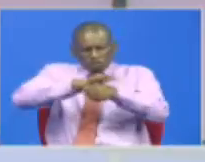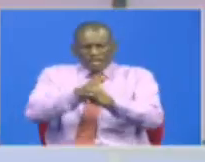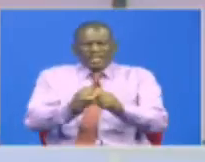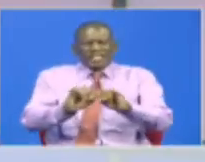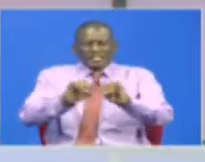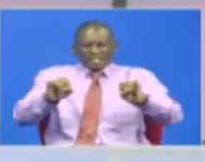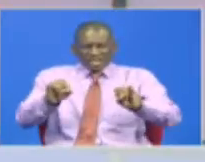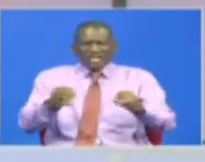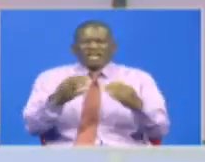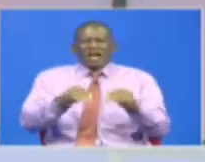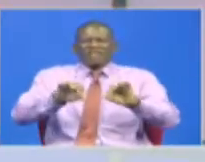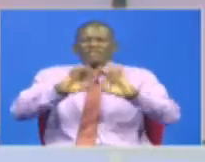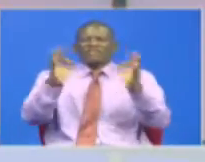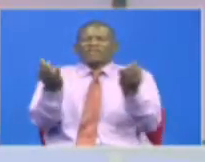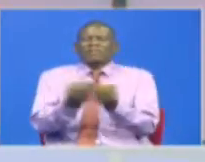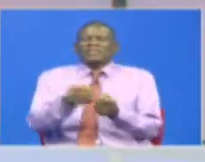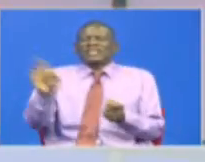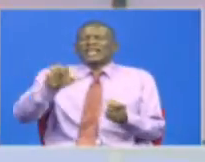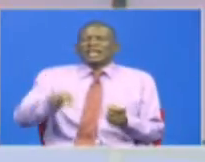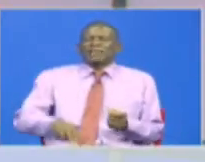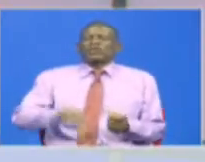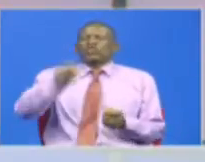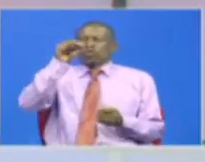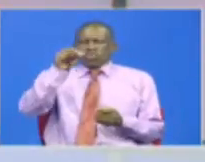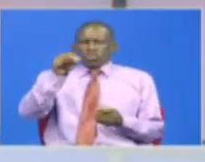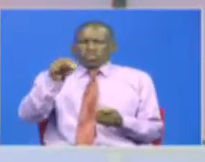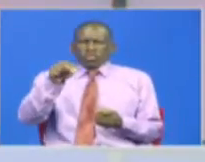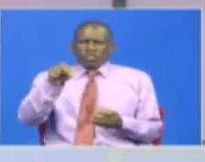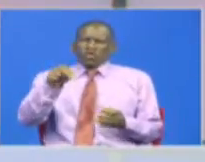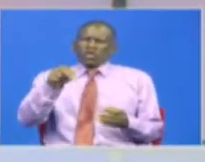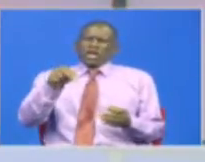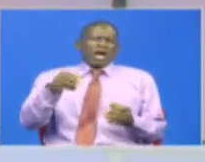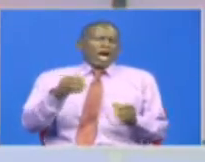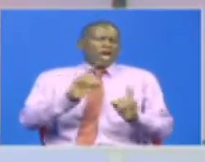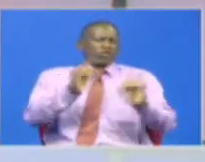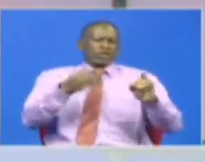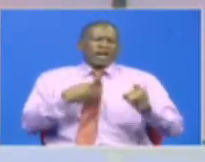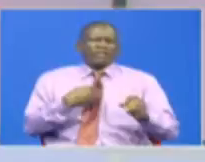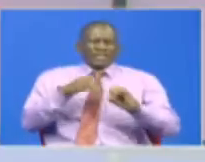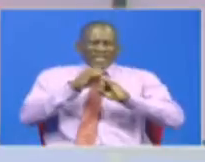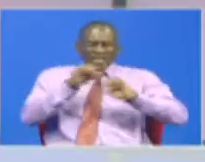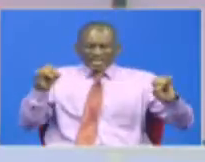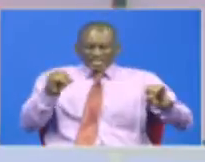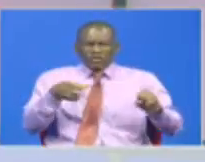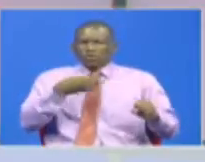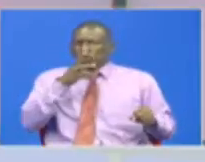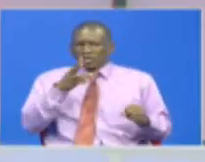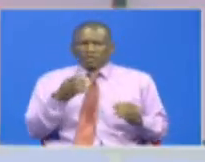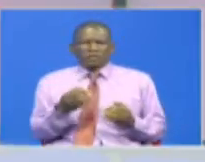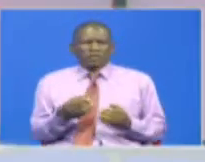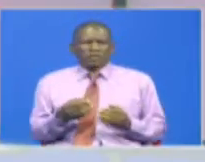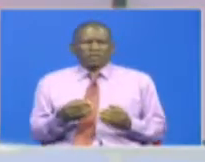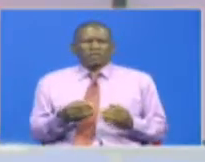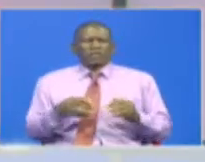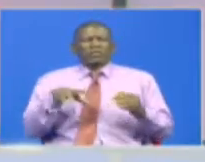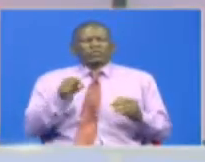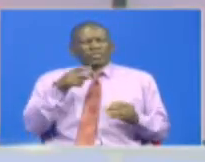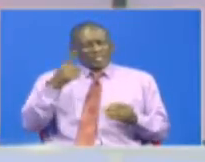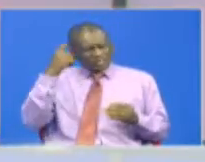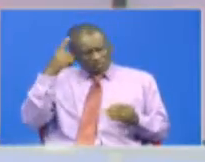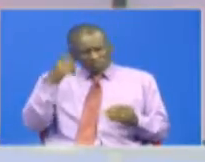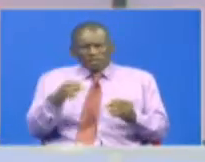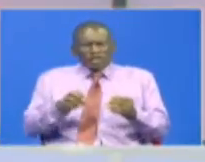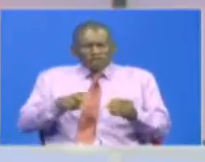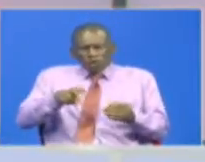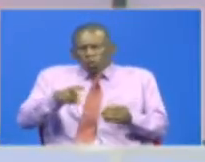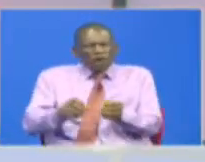Laikipia North, the privilege of clean, reliable sources of water is as distant a dream as the several kilometers they